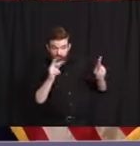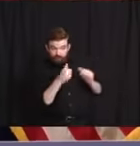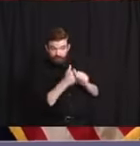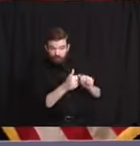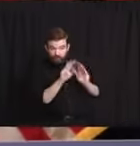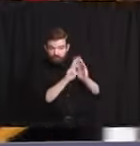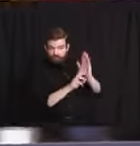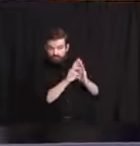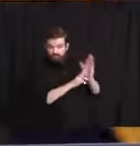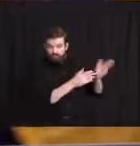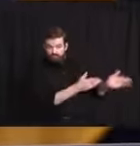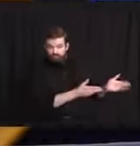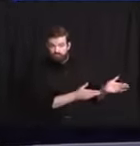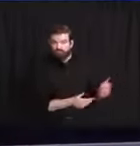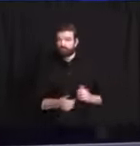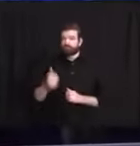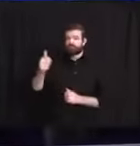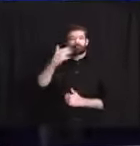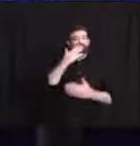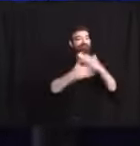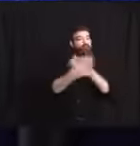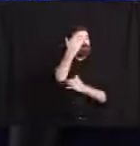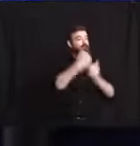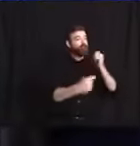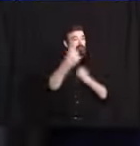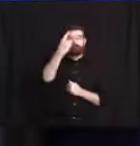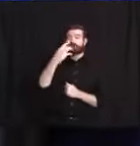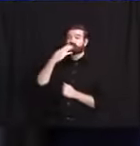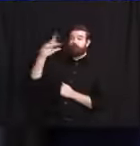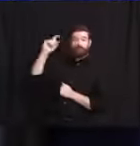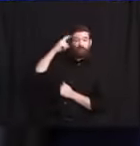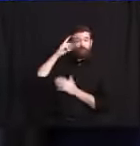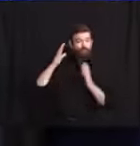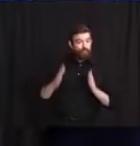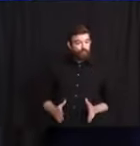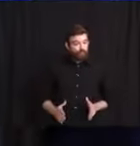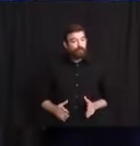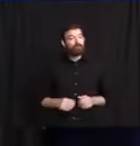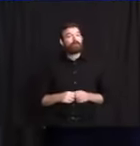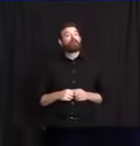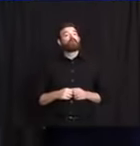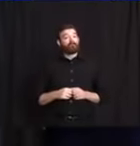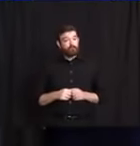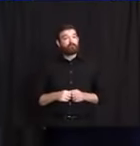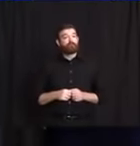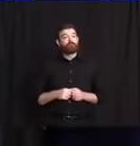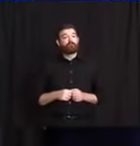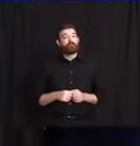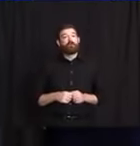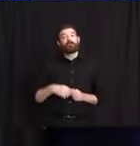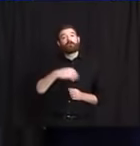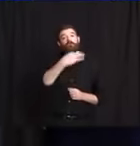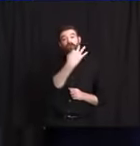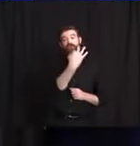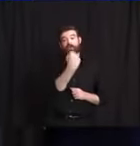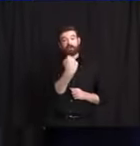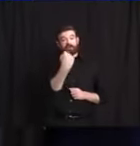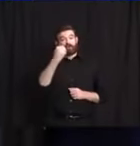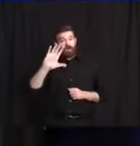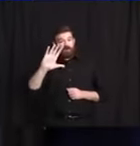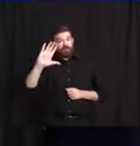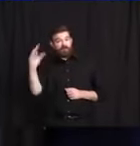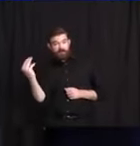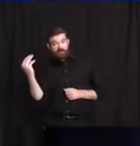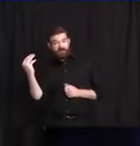away. Certainly. Good morning, everybody. Thank you, Governor. This report represents Friday through last night, so there's about a